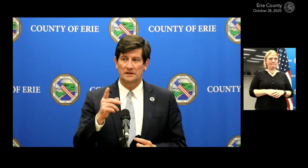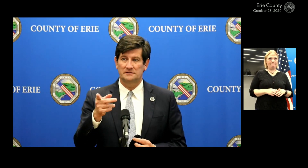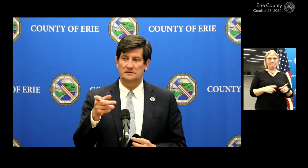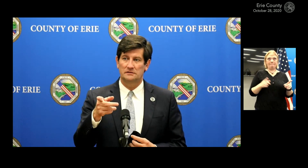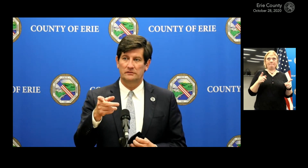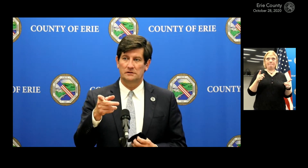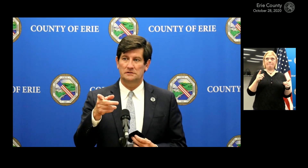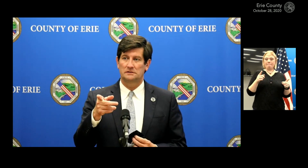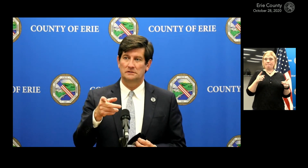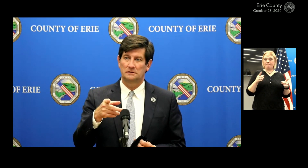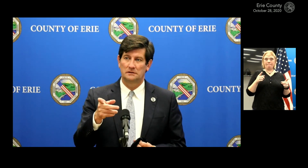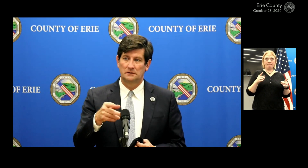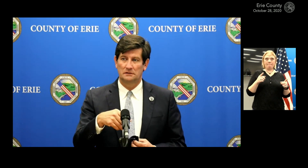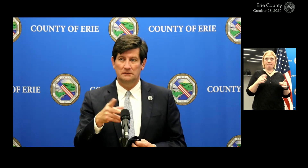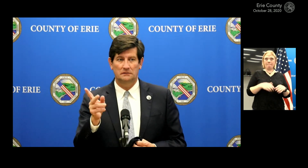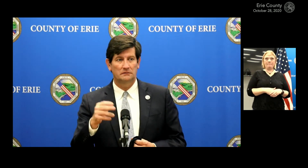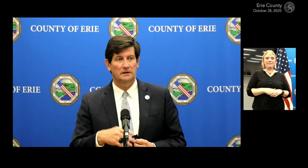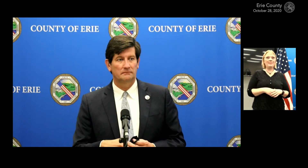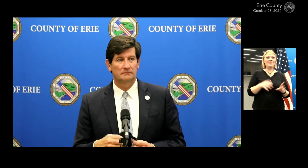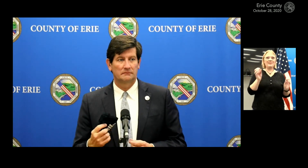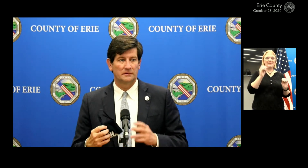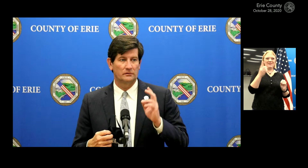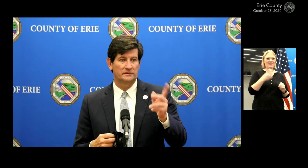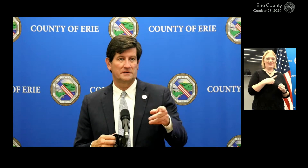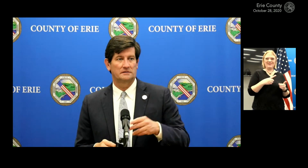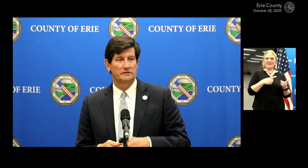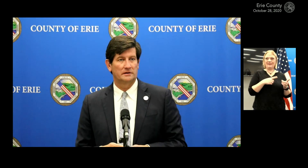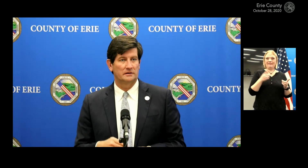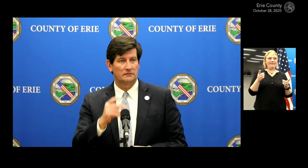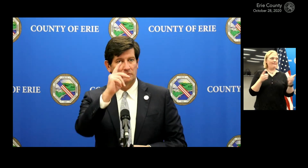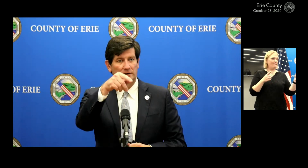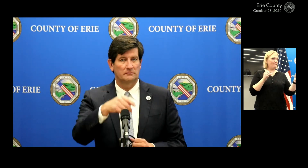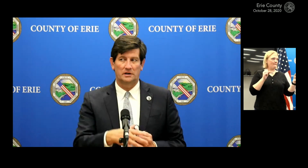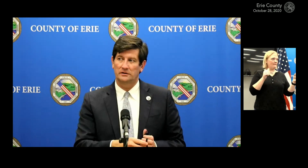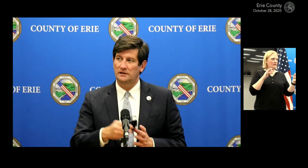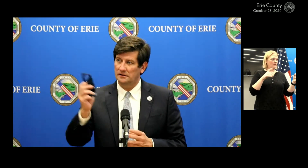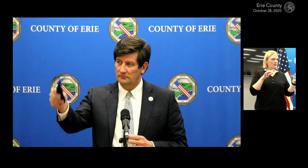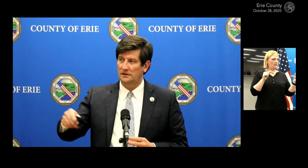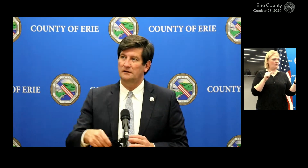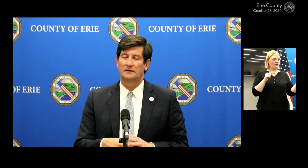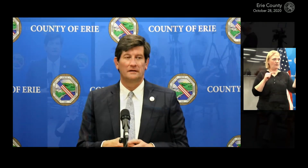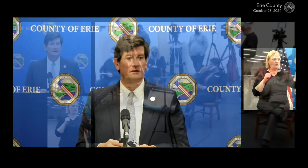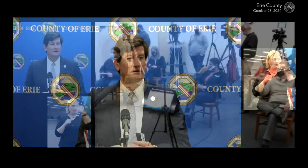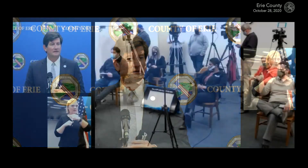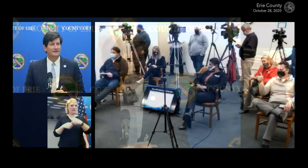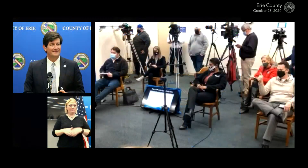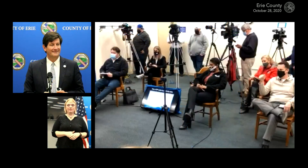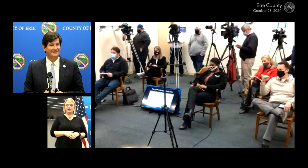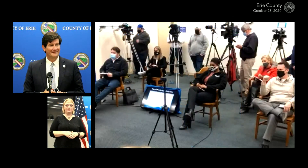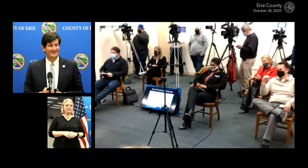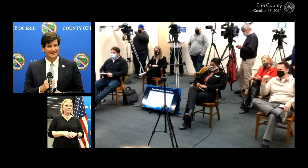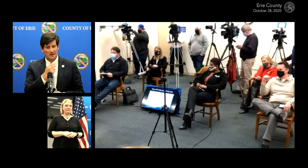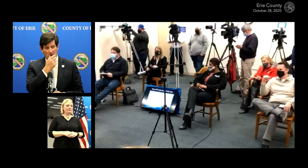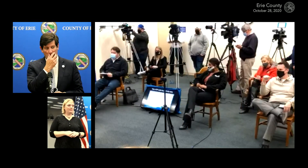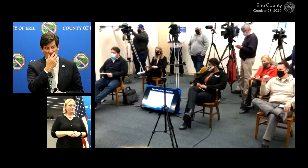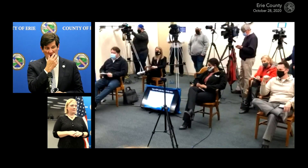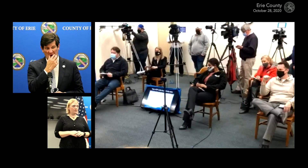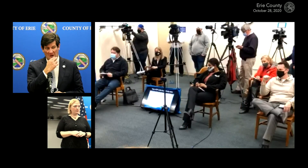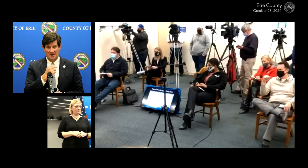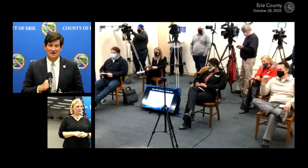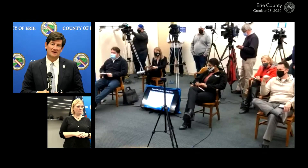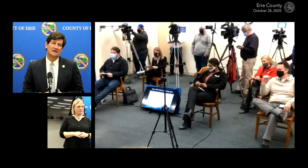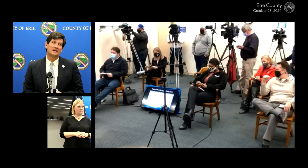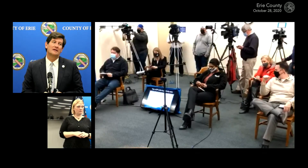So, Madison, did you have a question? Or? No. Okay. I'm going to go with Sandra then. We'll go back to Marley and then... I had